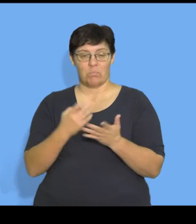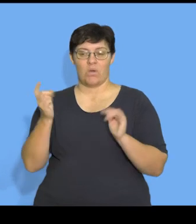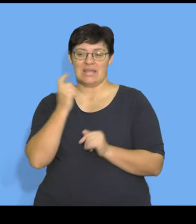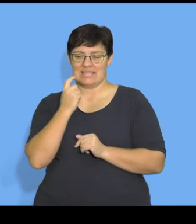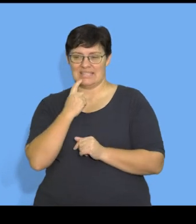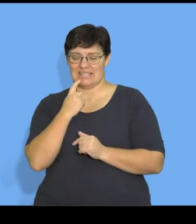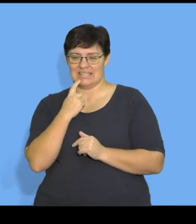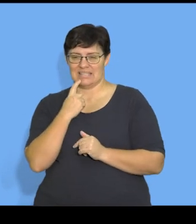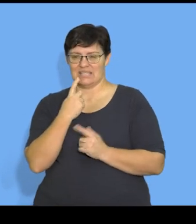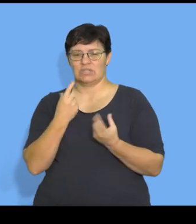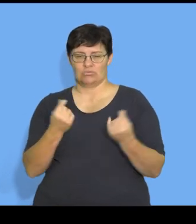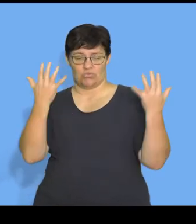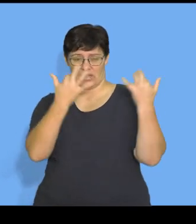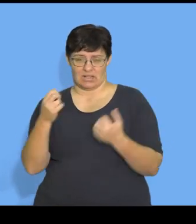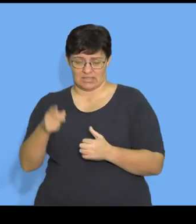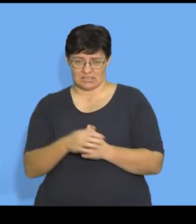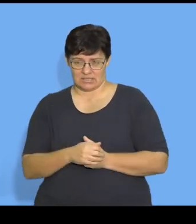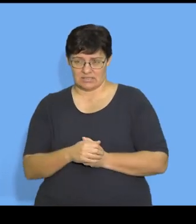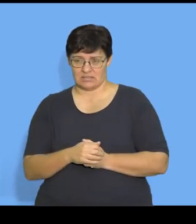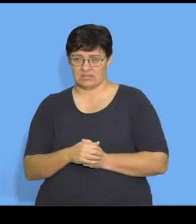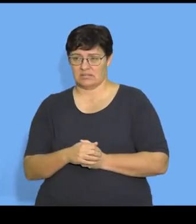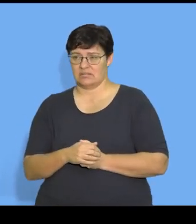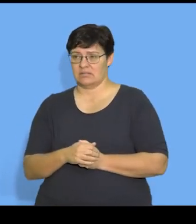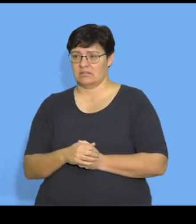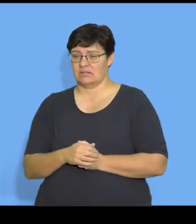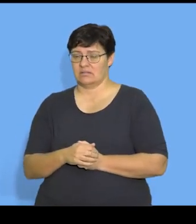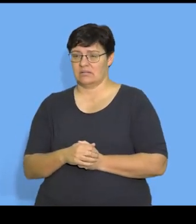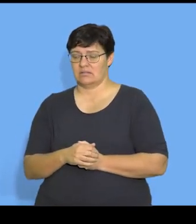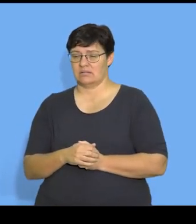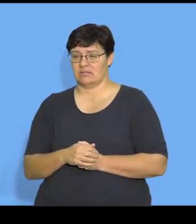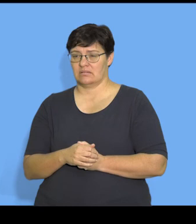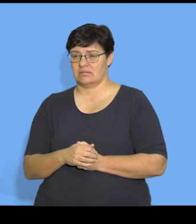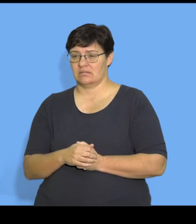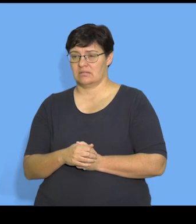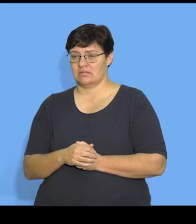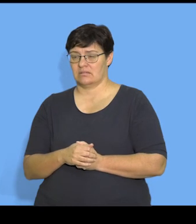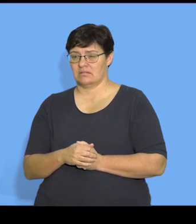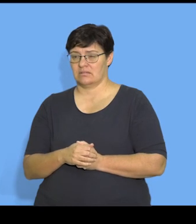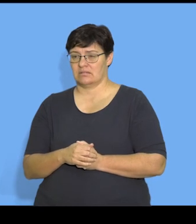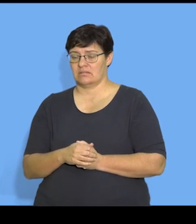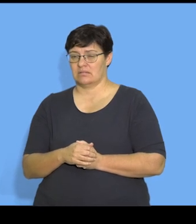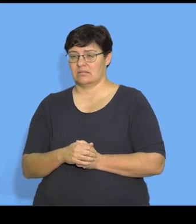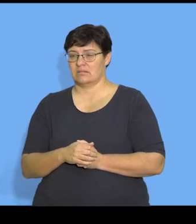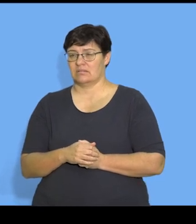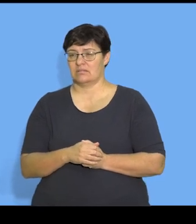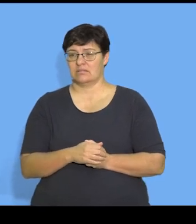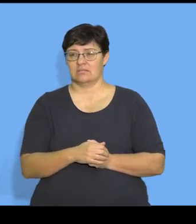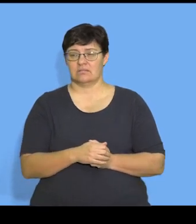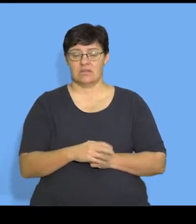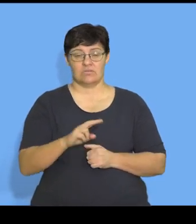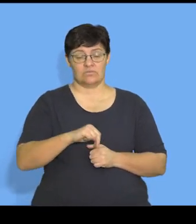by calculation. So what I'm going to do is I'm going to say north